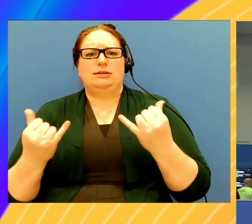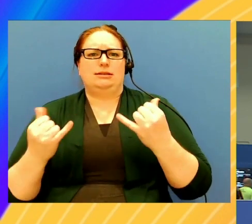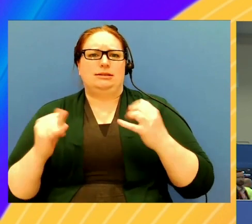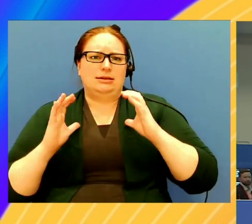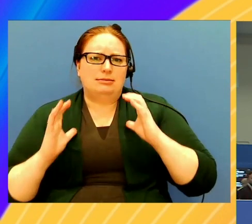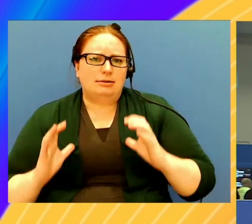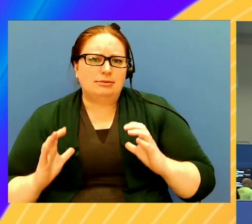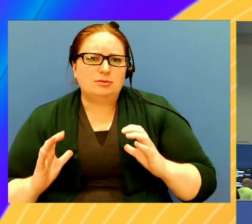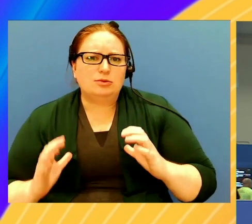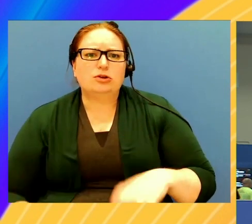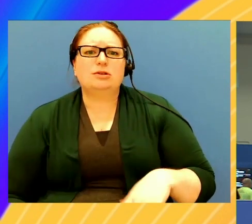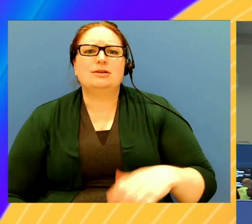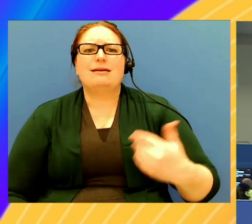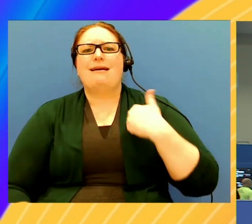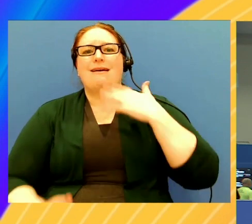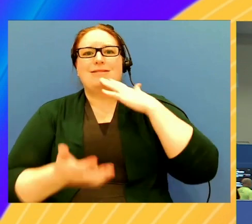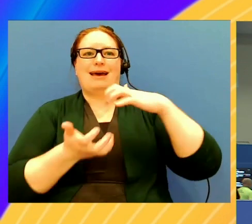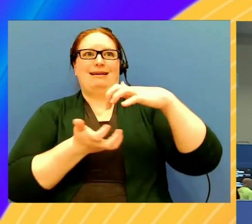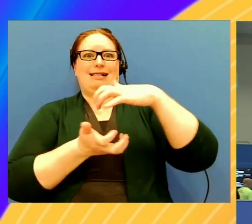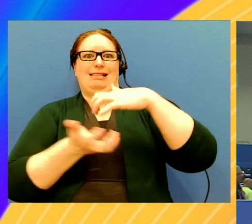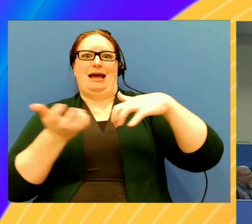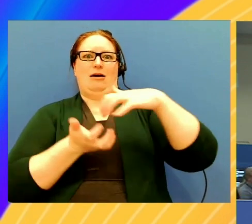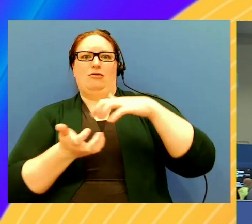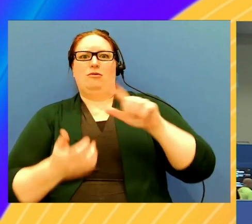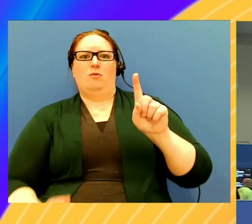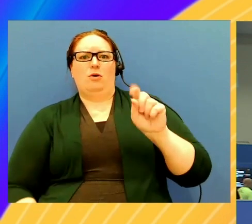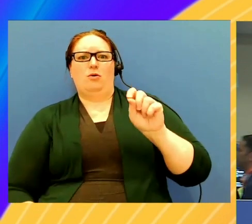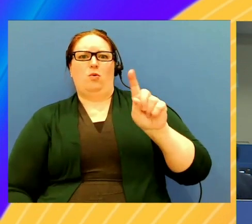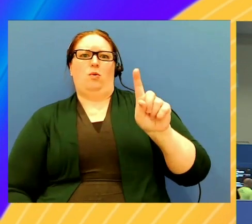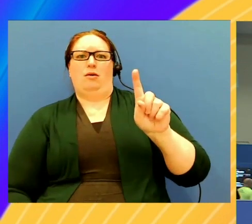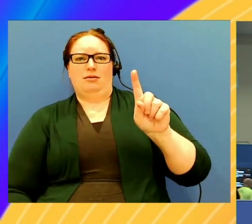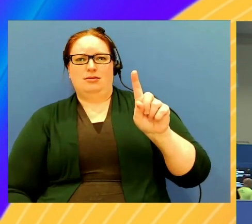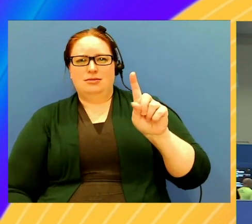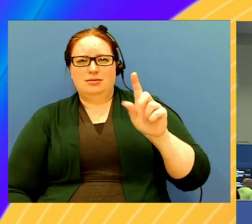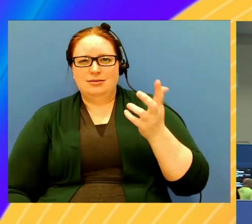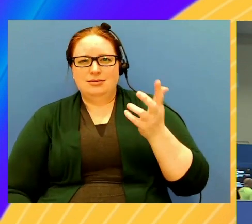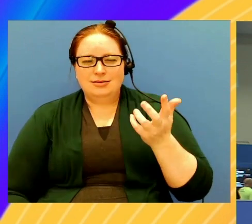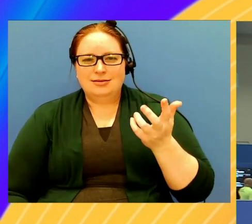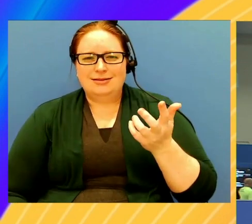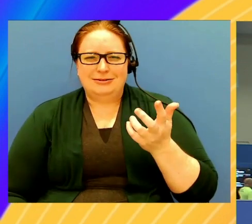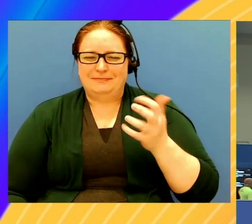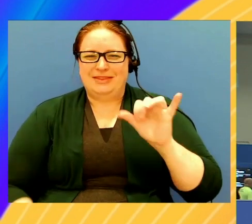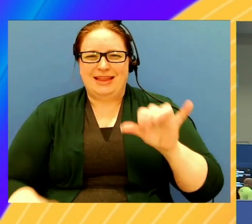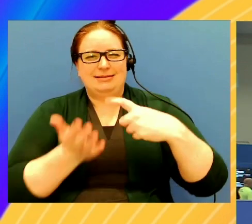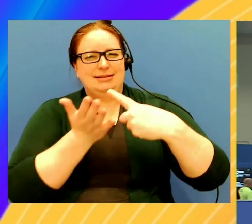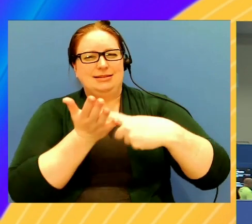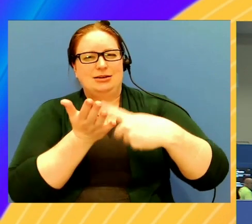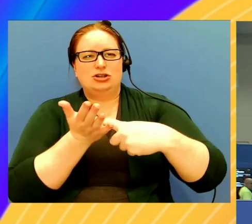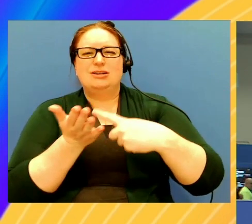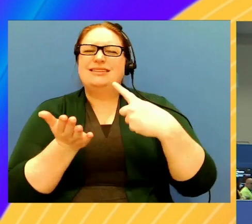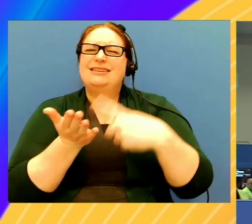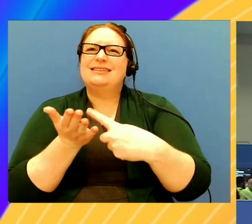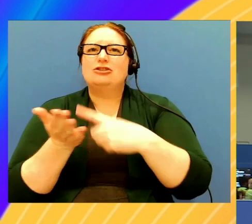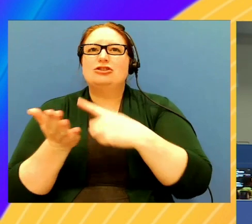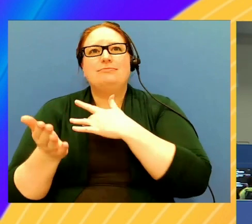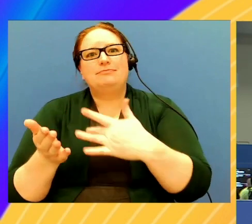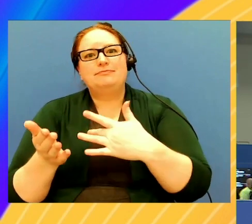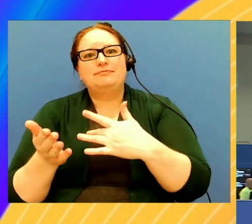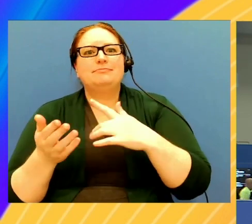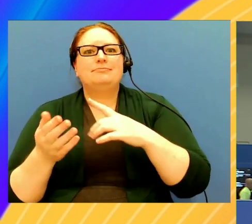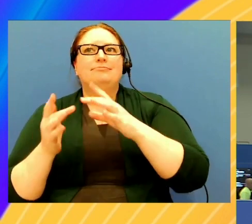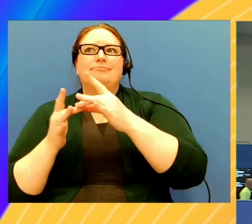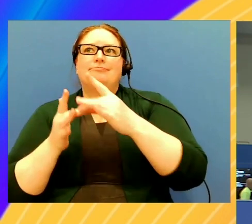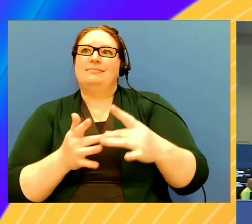have that Cloud 101 talk, the discussion eventually goes to, let's set up some